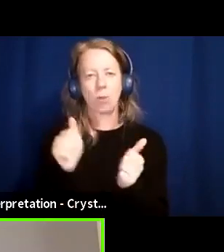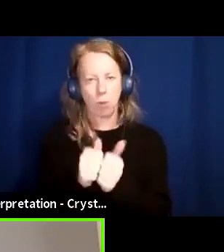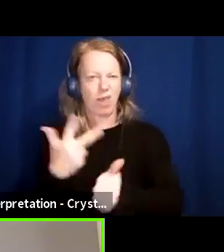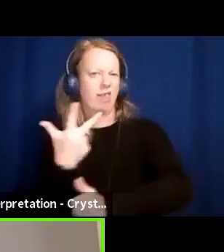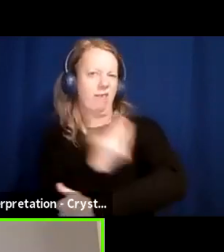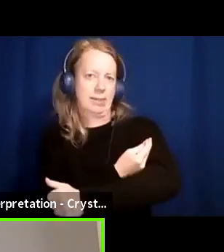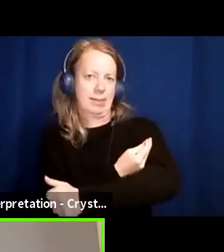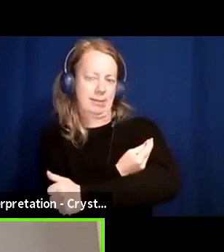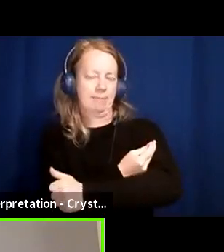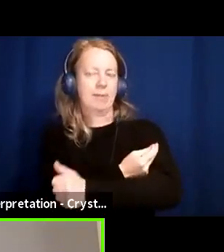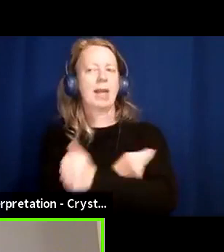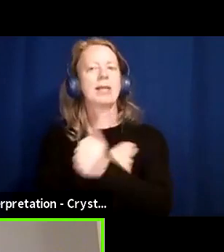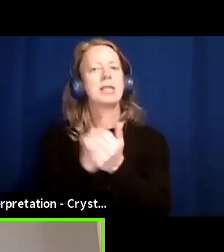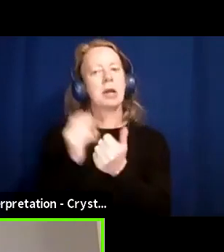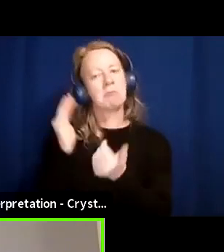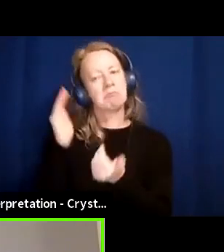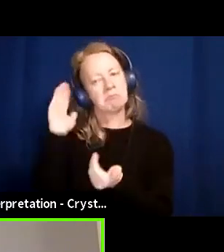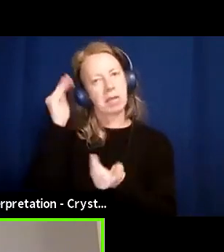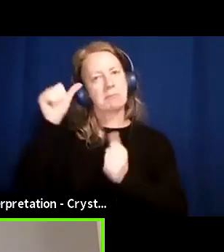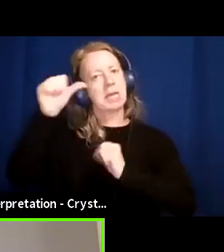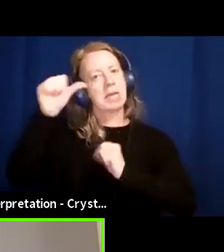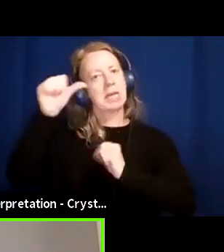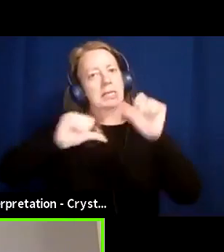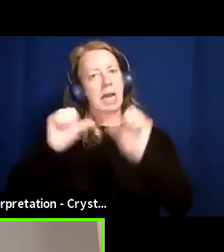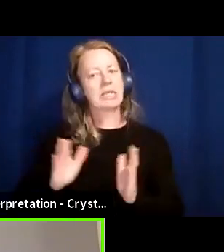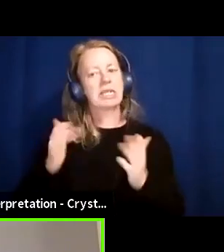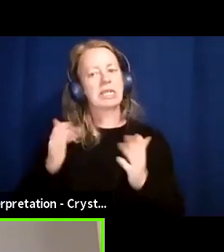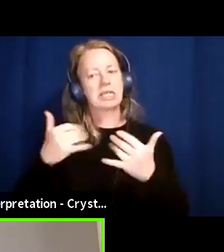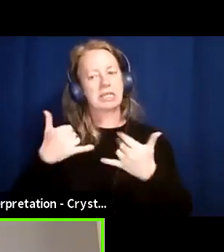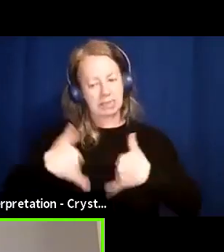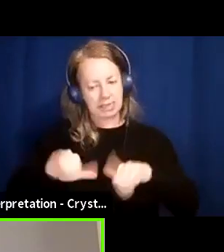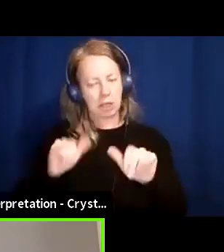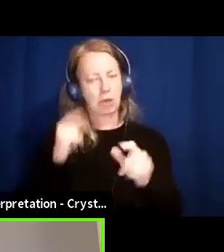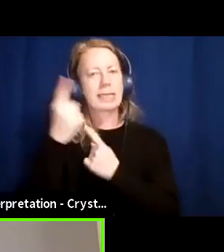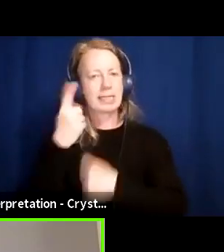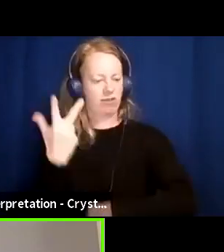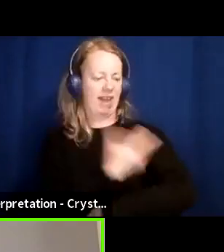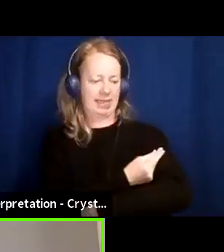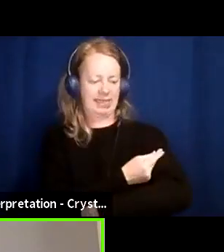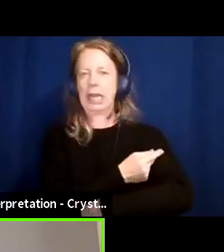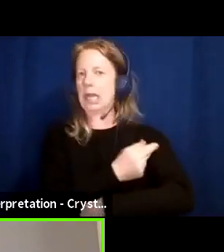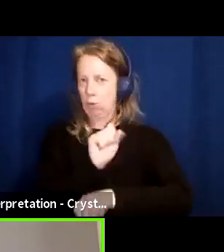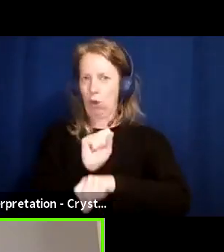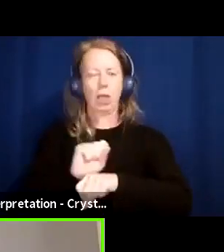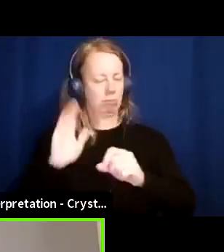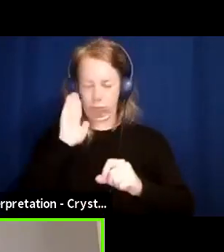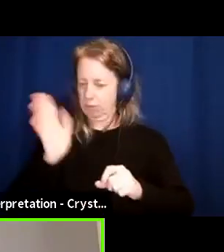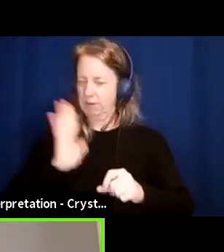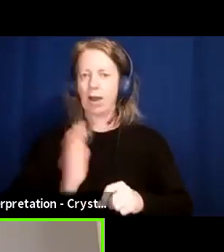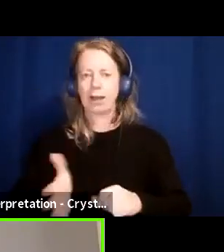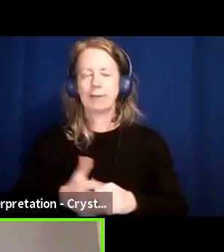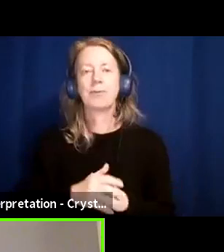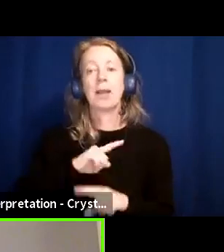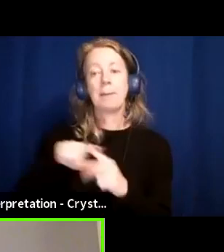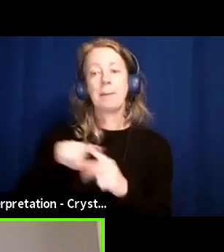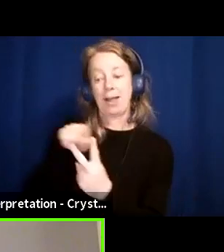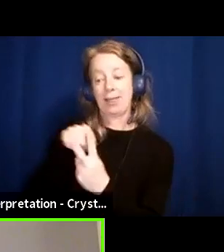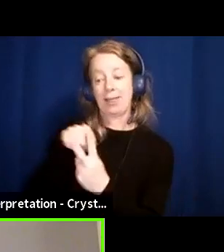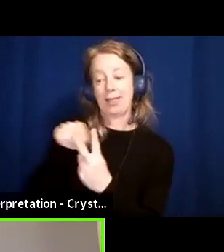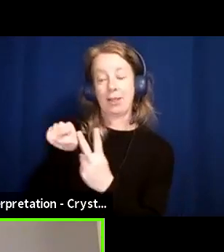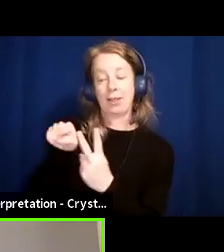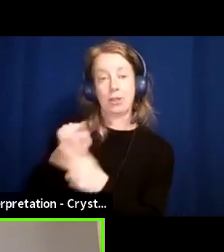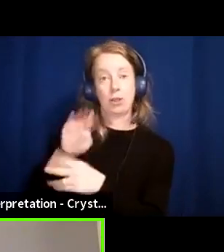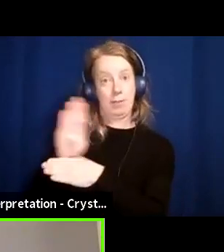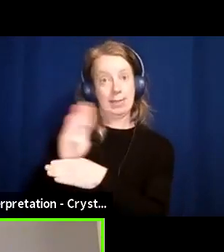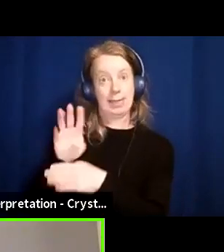effective for that variant. What they're studying right now, both Moderna and Pfizer, are possibly a